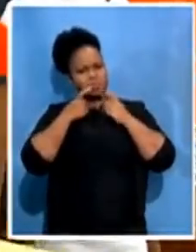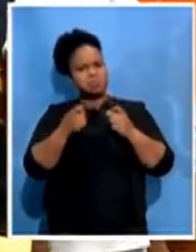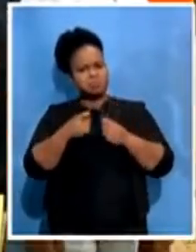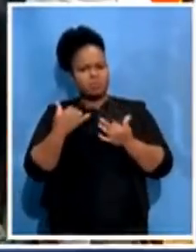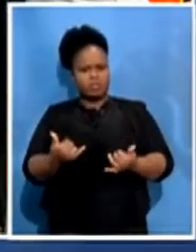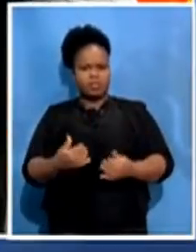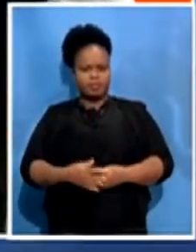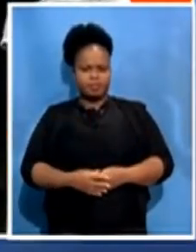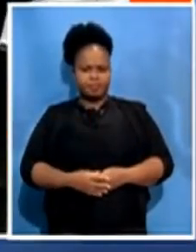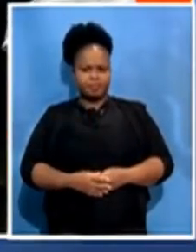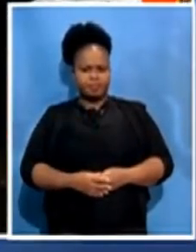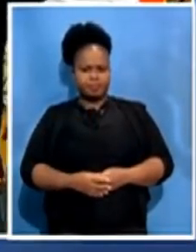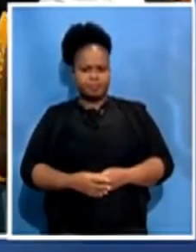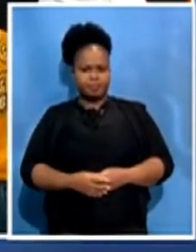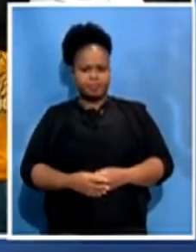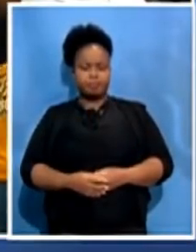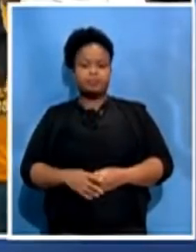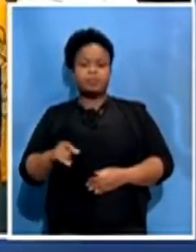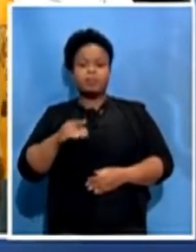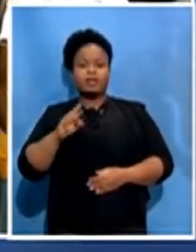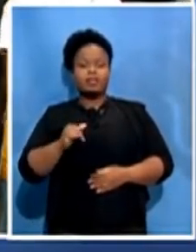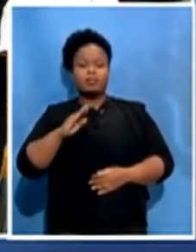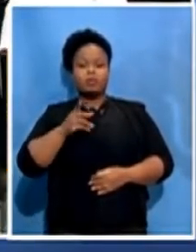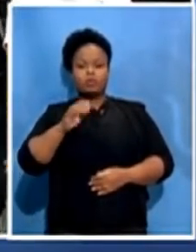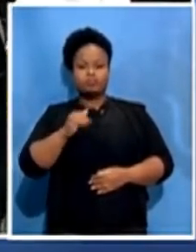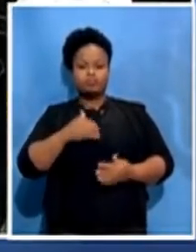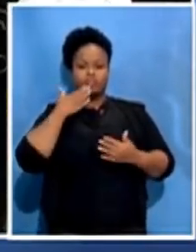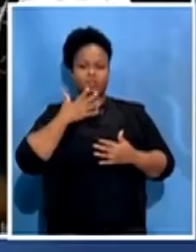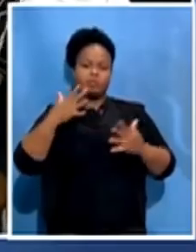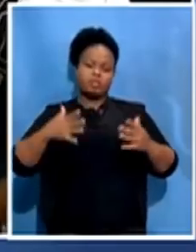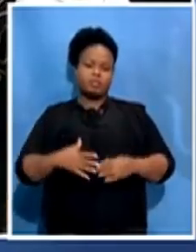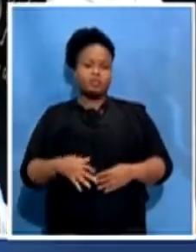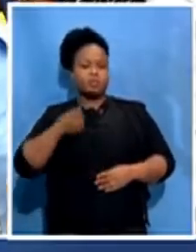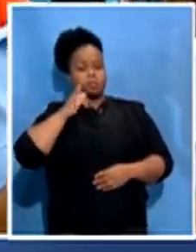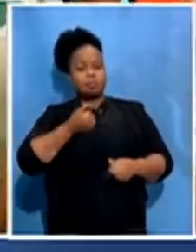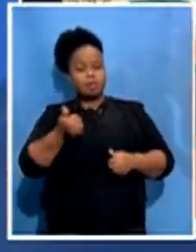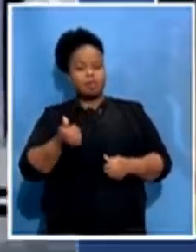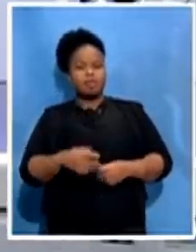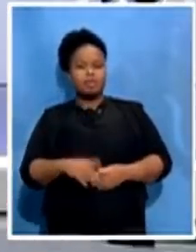Pimani Baloyi, live for us there. Thank you very much indeed. We'll check back with you a little later on. President Cyril Ramaphosa has established an